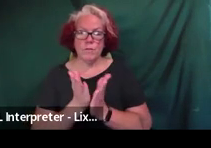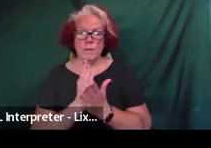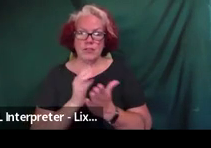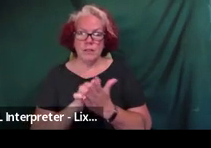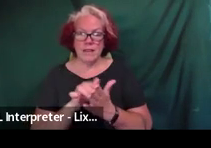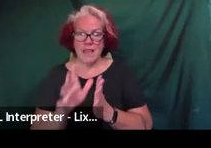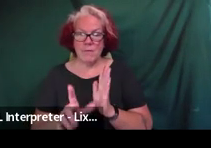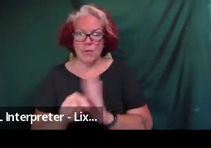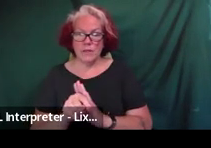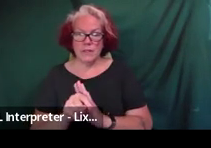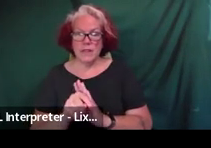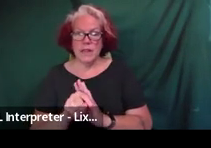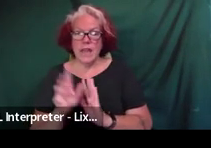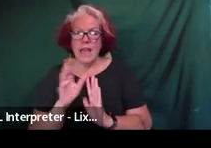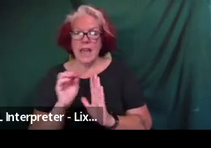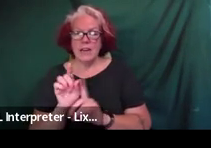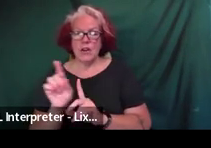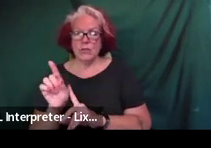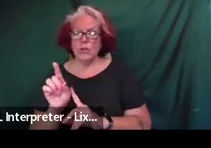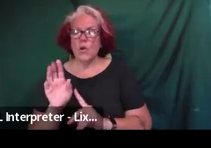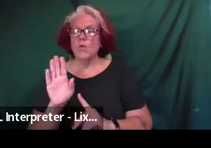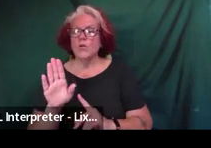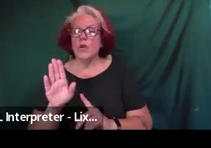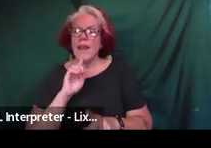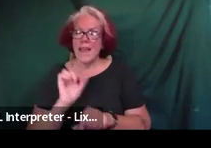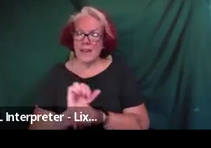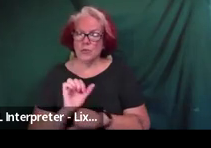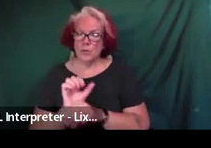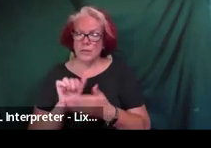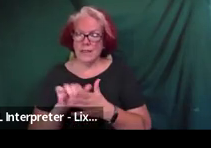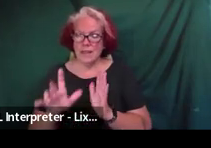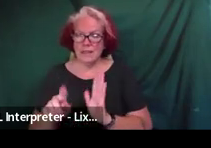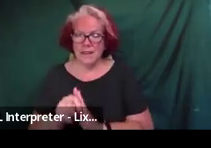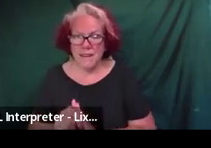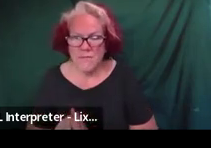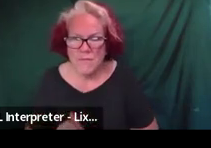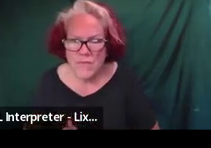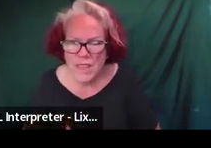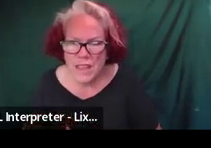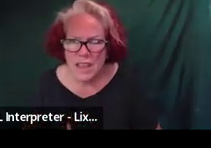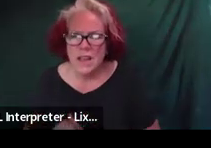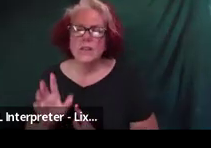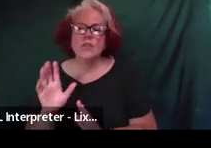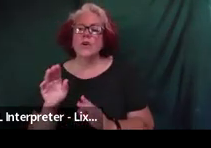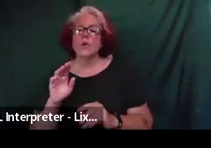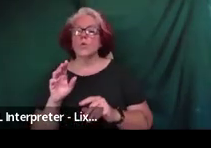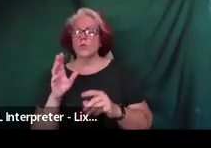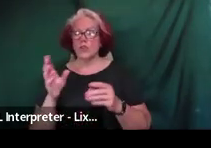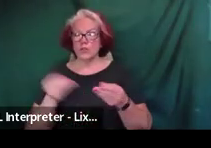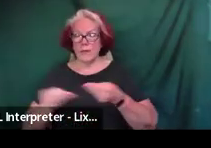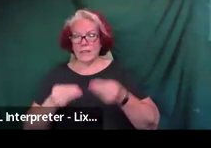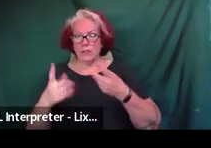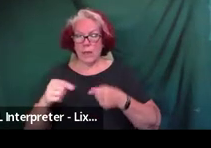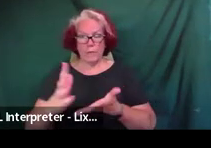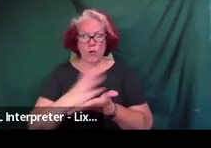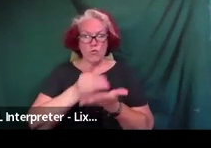time and also your actuals as of that point in time. So the transactions that have come in for revenues and your transactions for